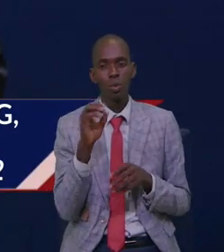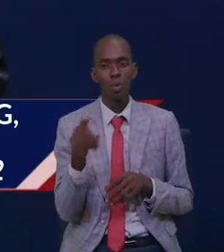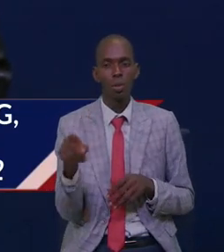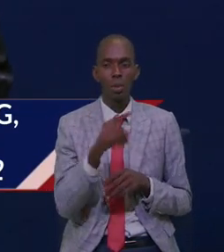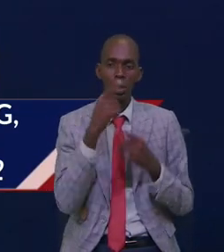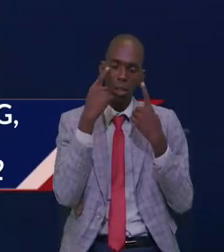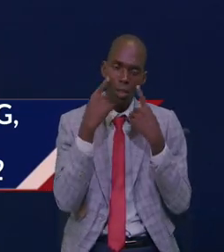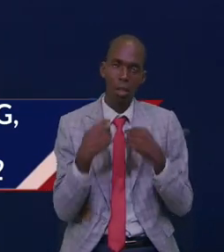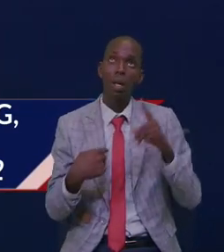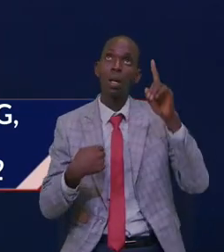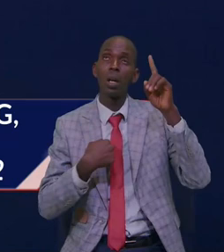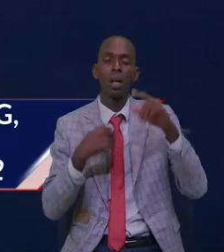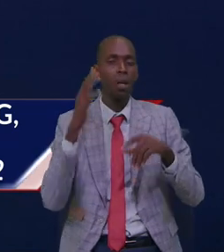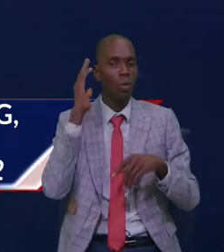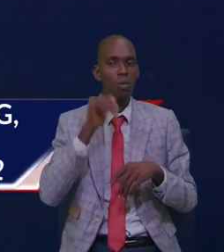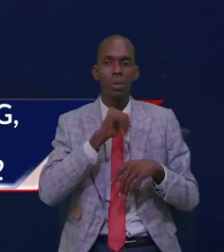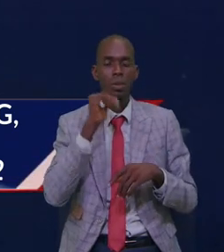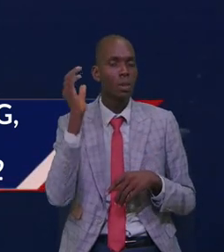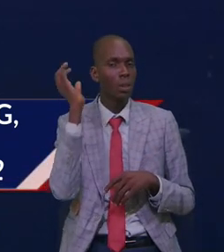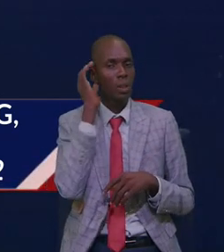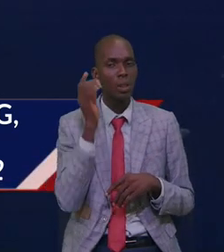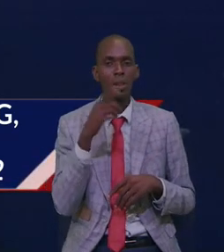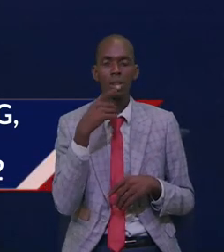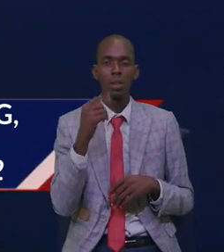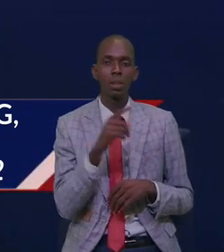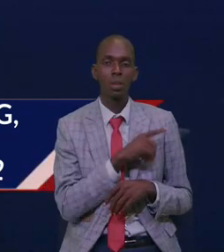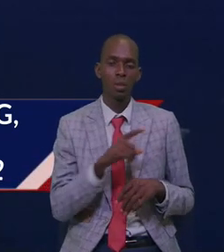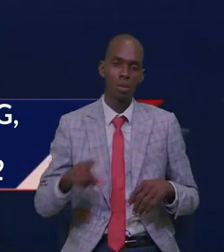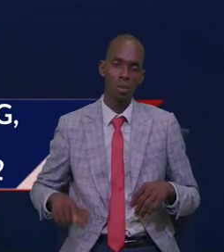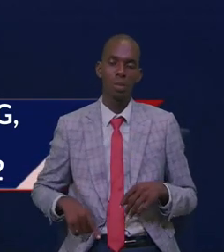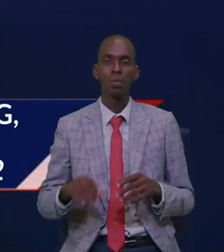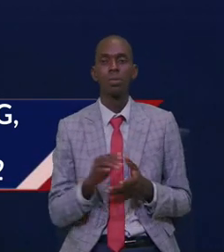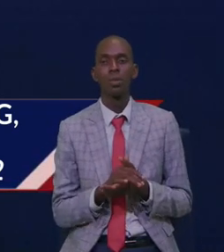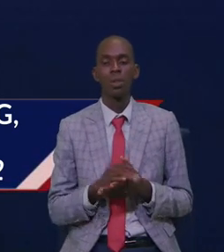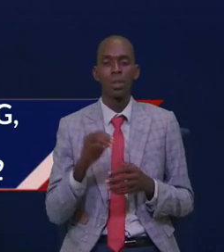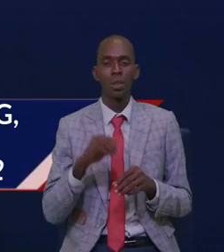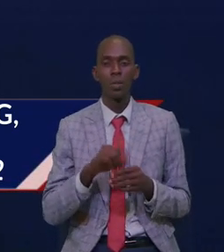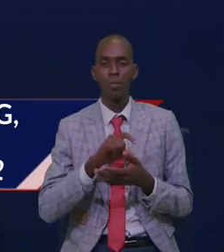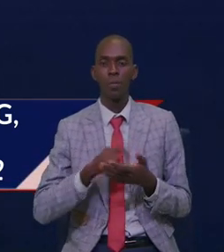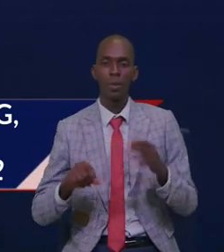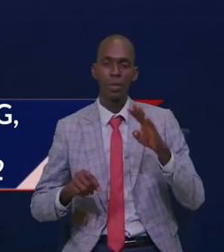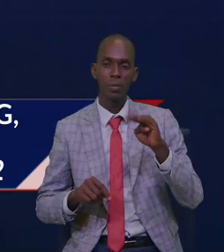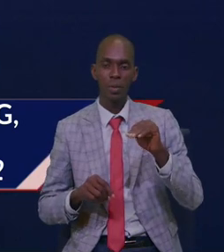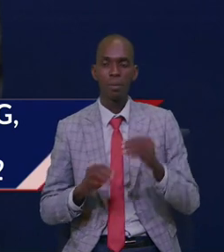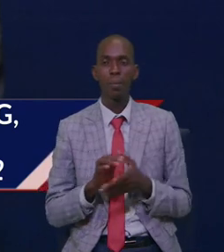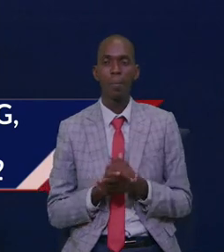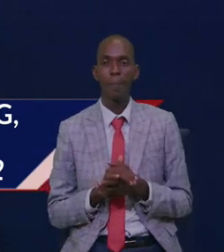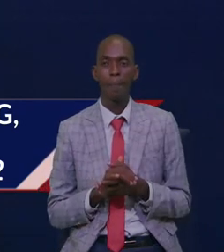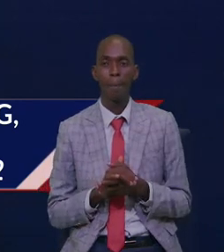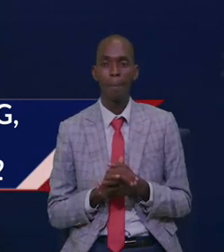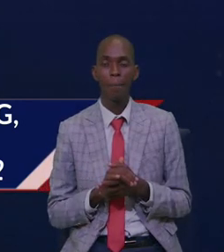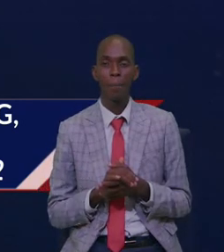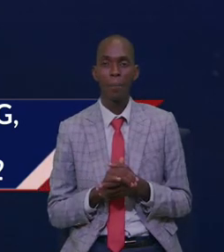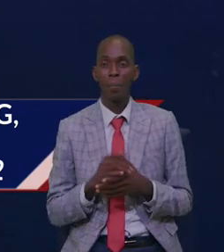and I will not hear, says the Lord of hosts. Then in verse 14, it